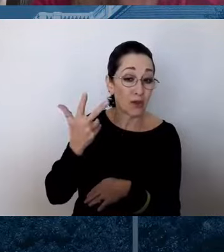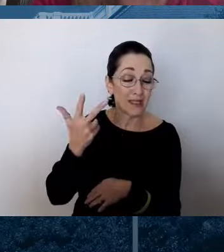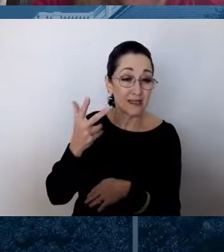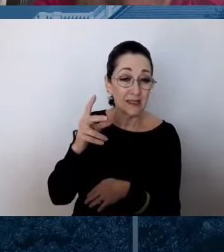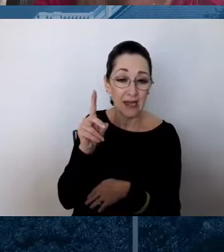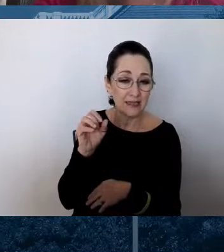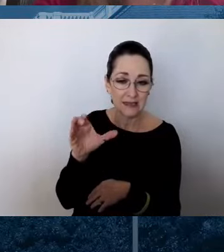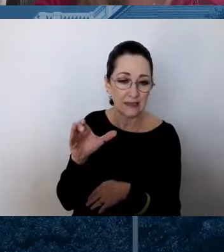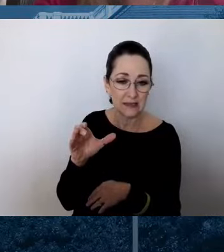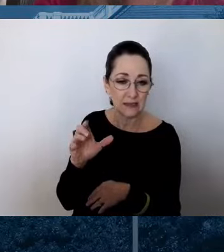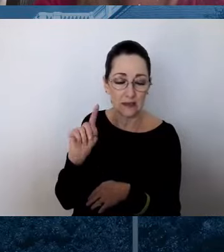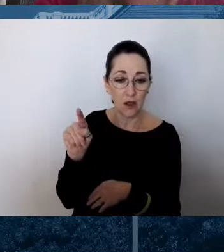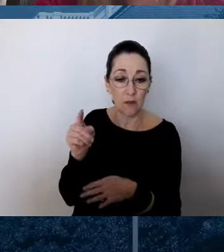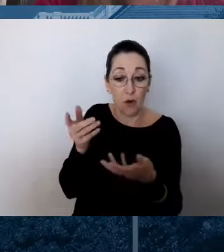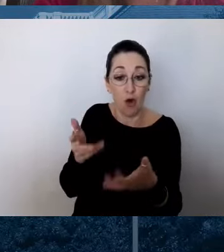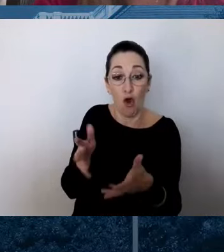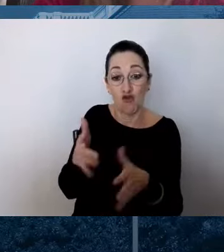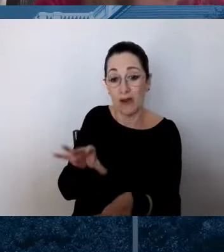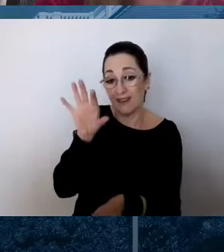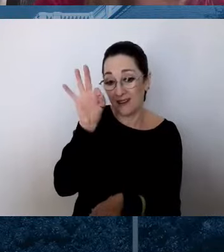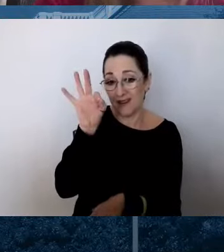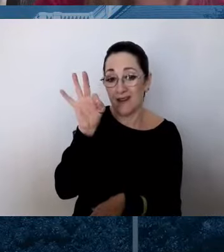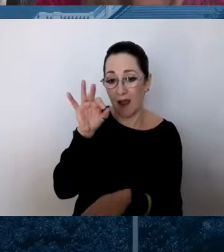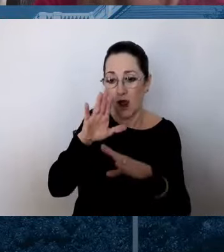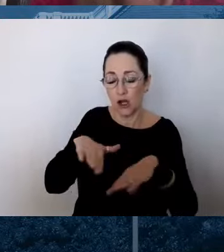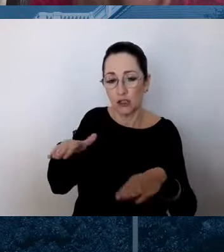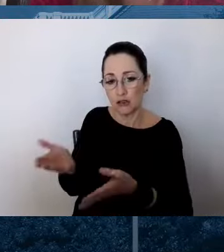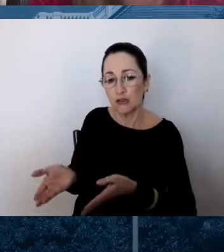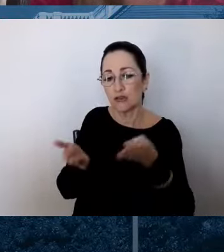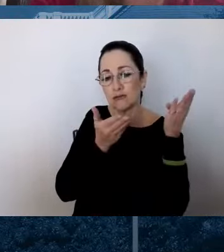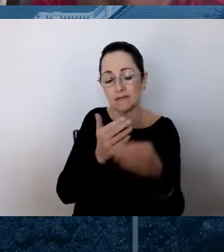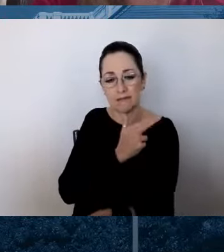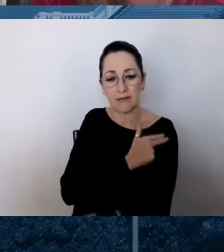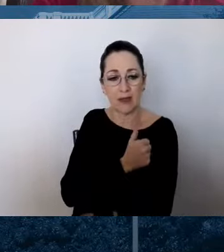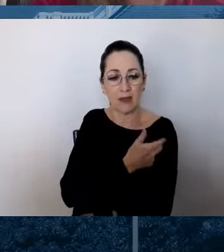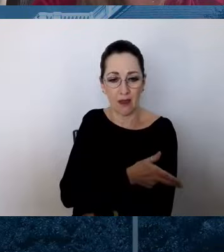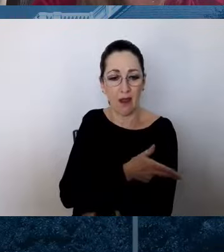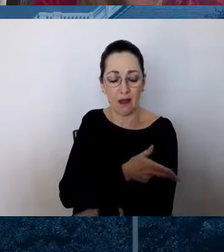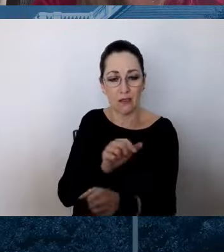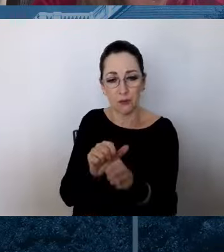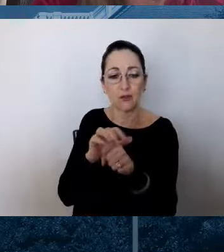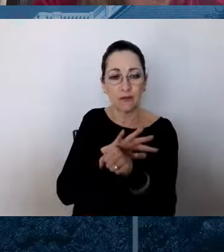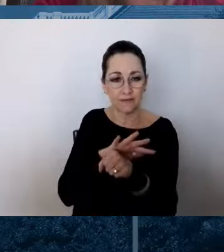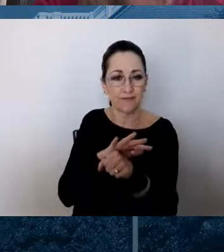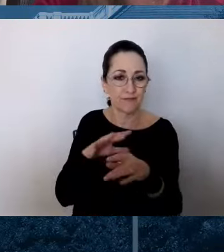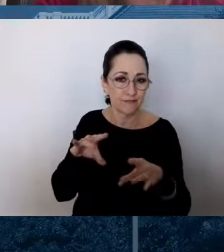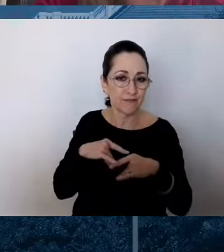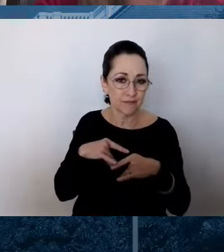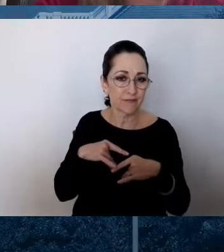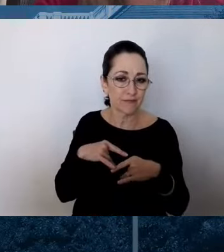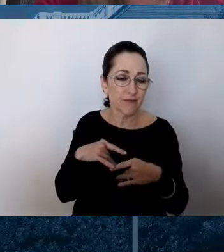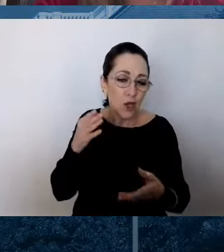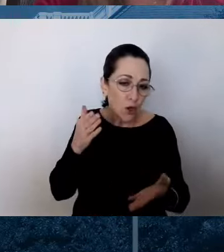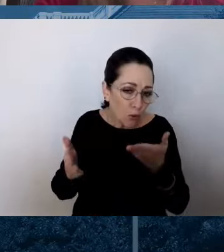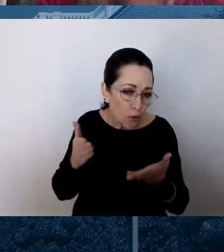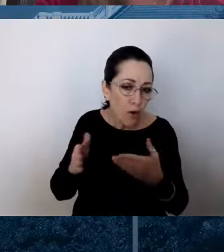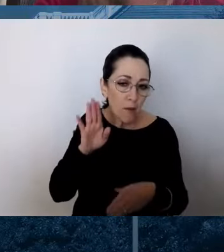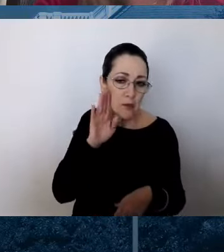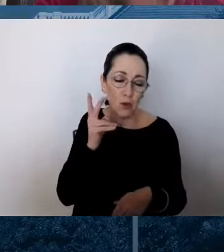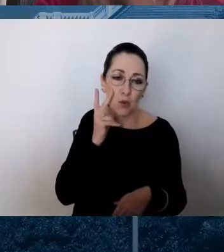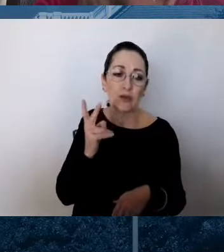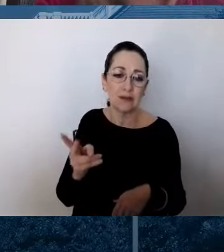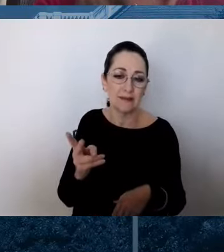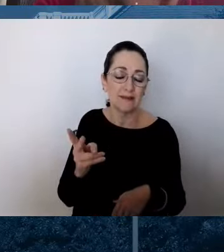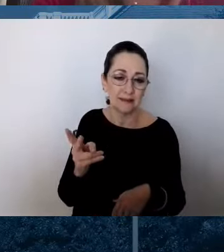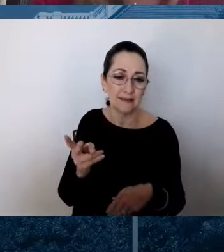pediatric hospitalizations, which indicates that we will likely see a dramatic increase this month if the trend